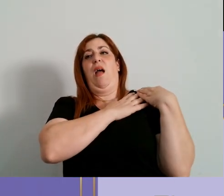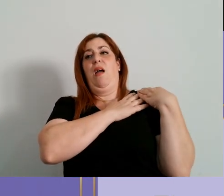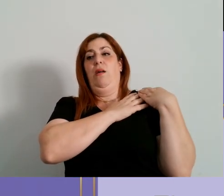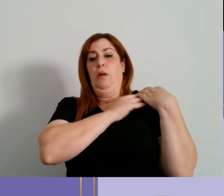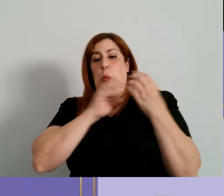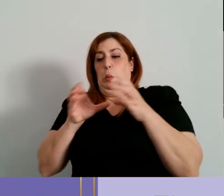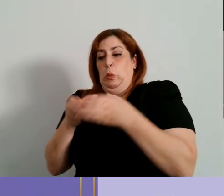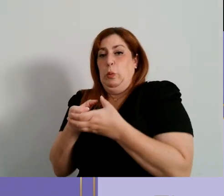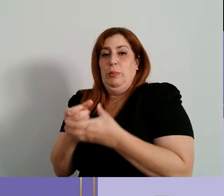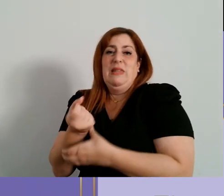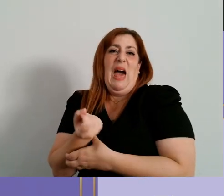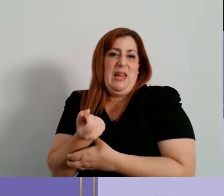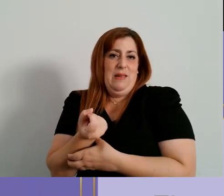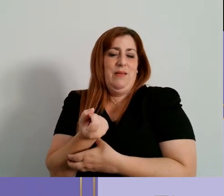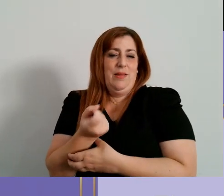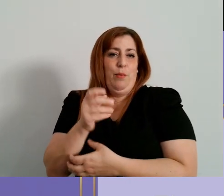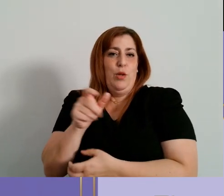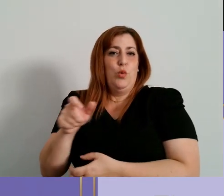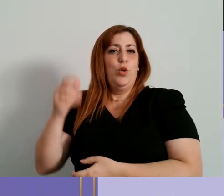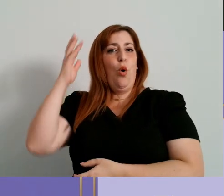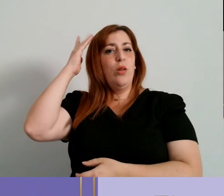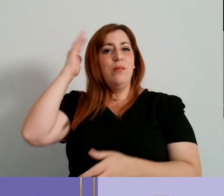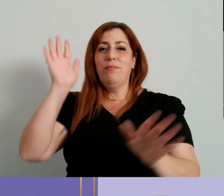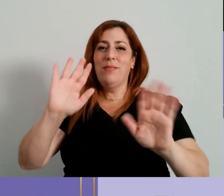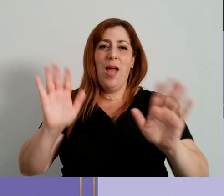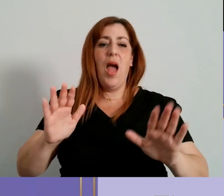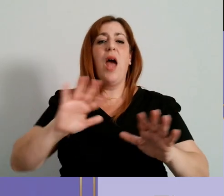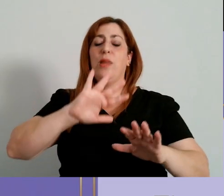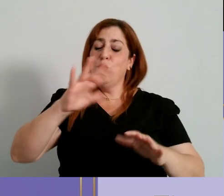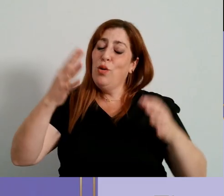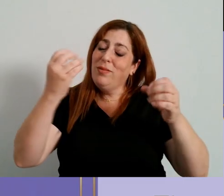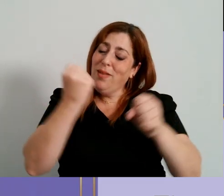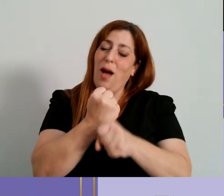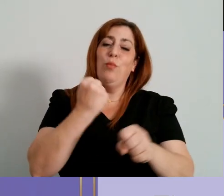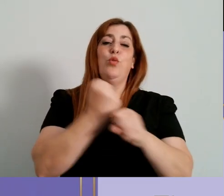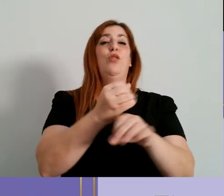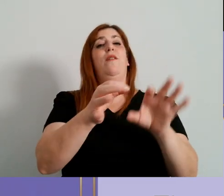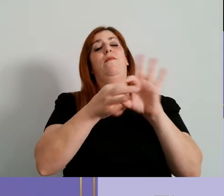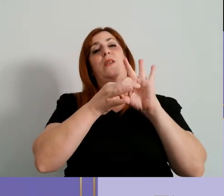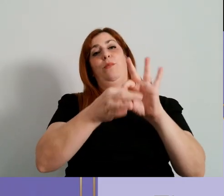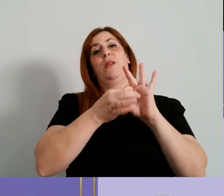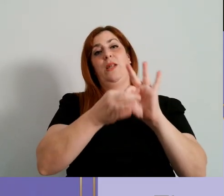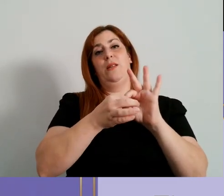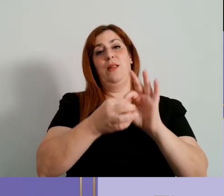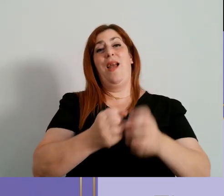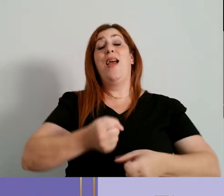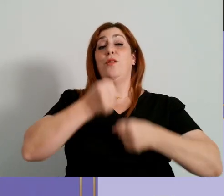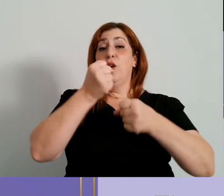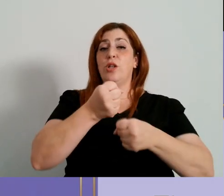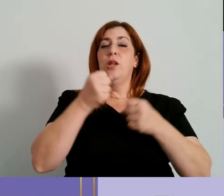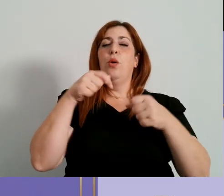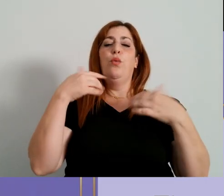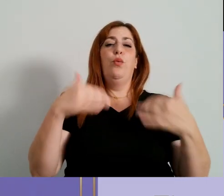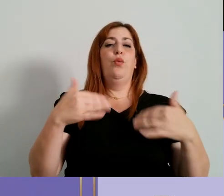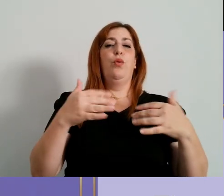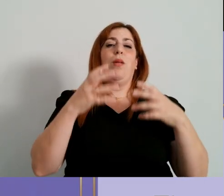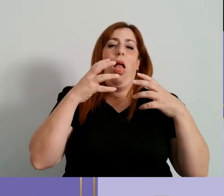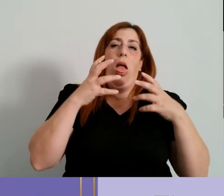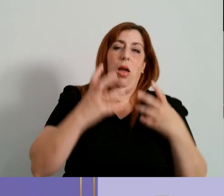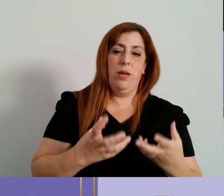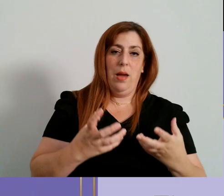have to work together as well, as much as we are all capable of doing, because again, advocacy is challenging and it is very